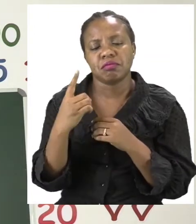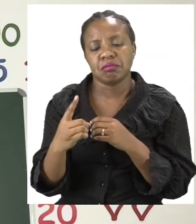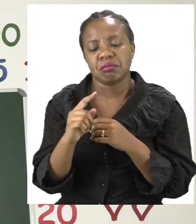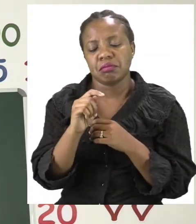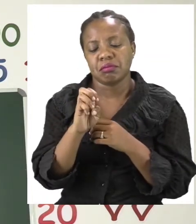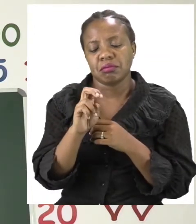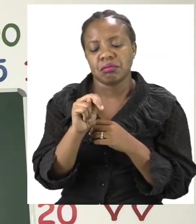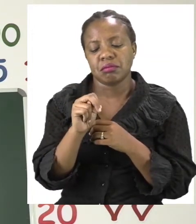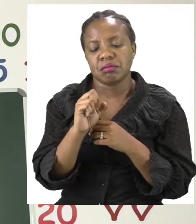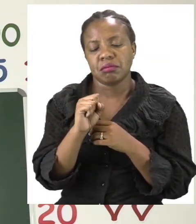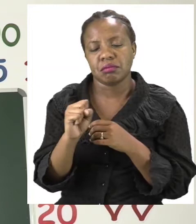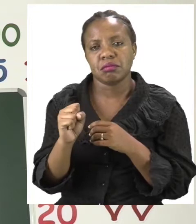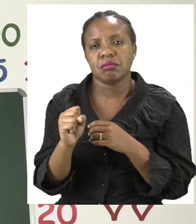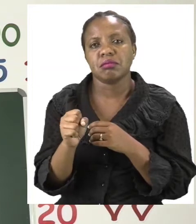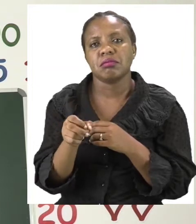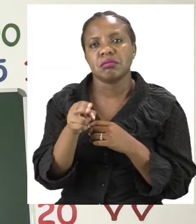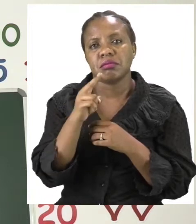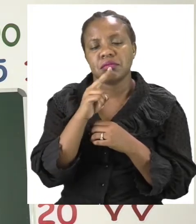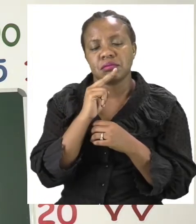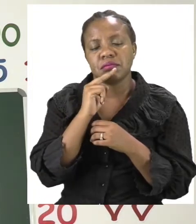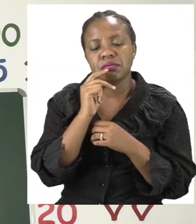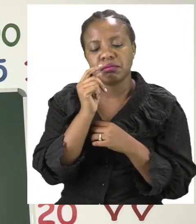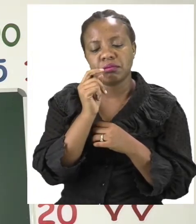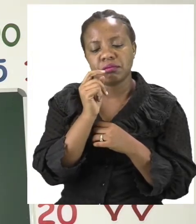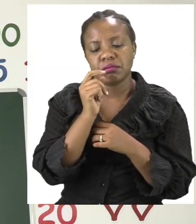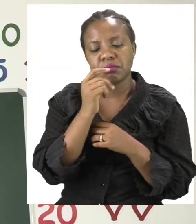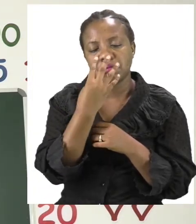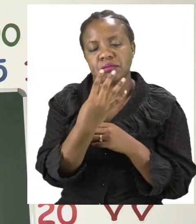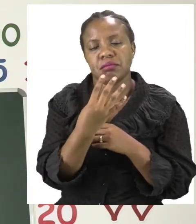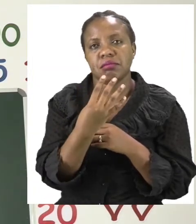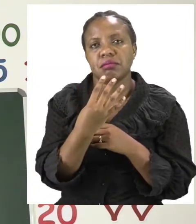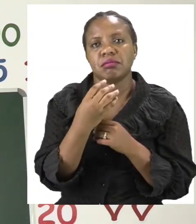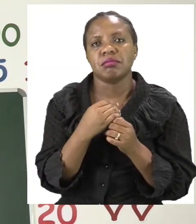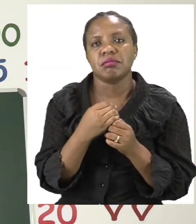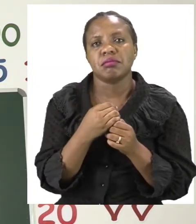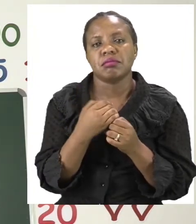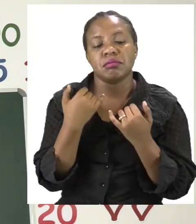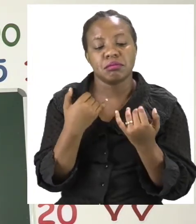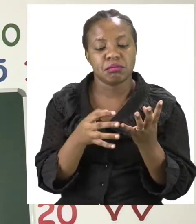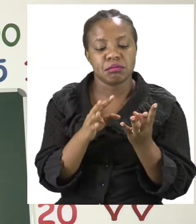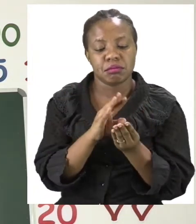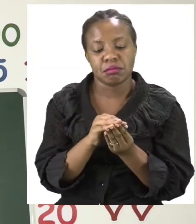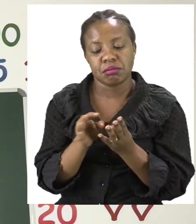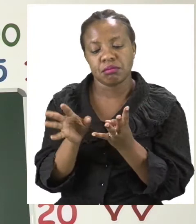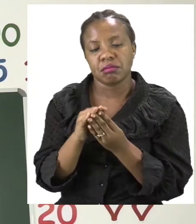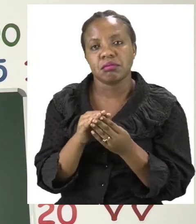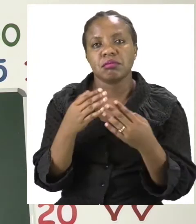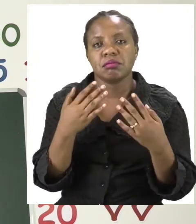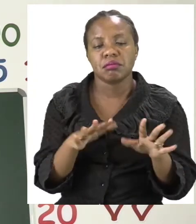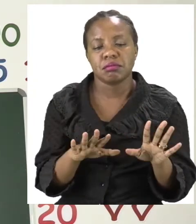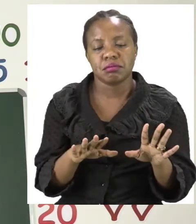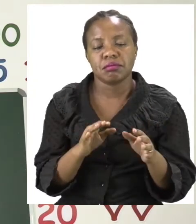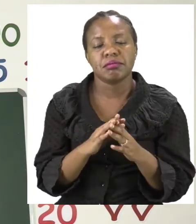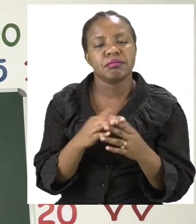us 4. Now we know we have completed the sum. So instead of us doing